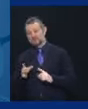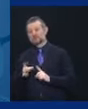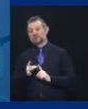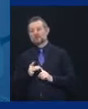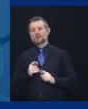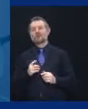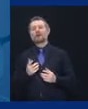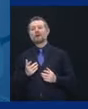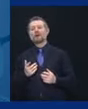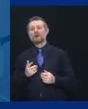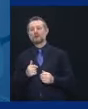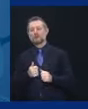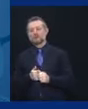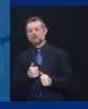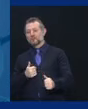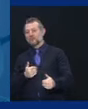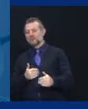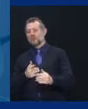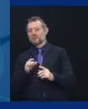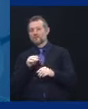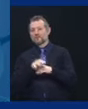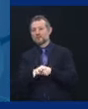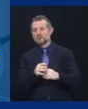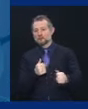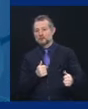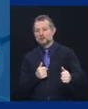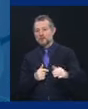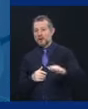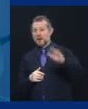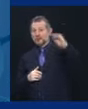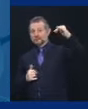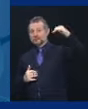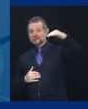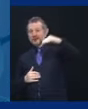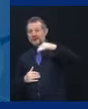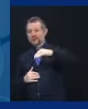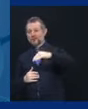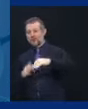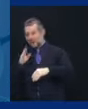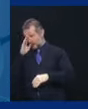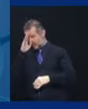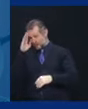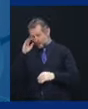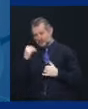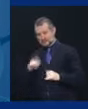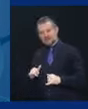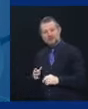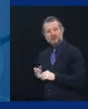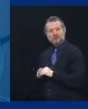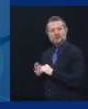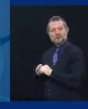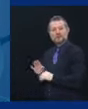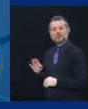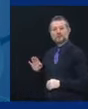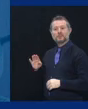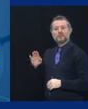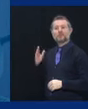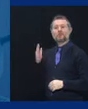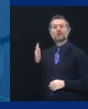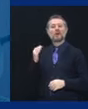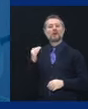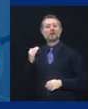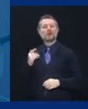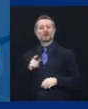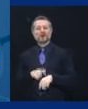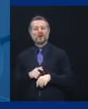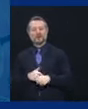see the positivity rate going down. You can still see the hospitalization rate going up. Why? It's the time lag